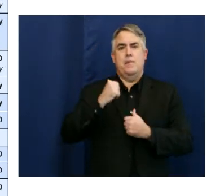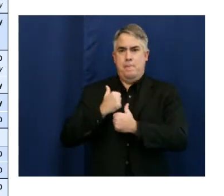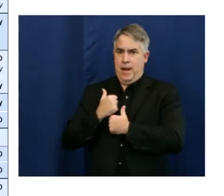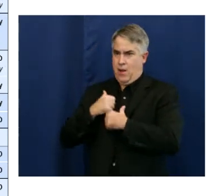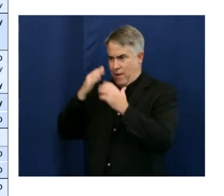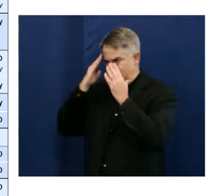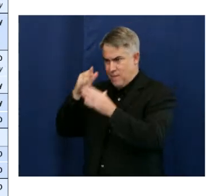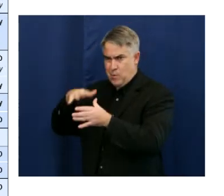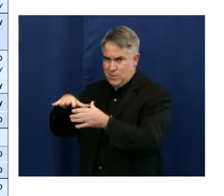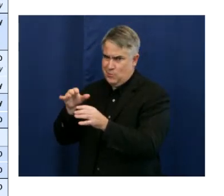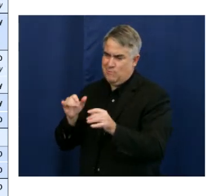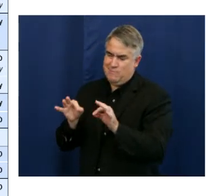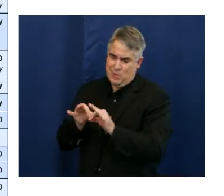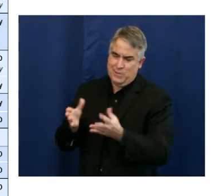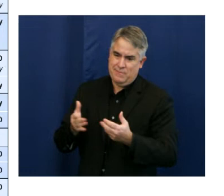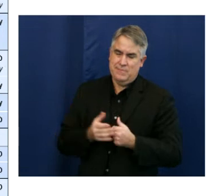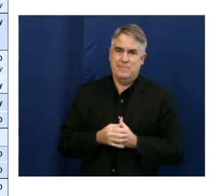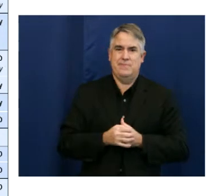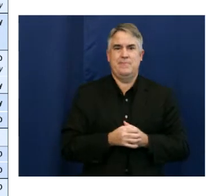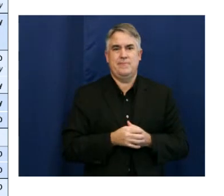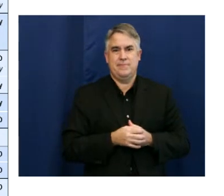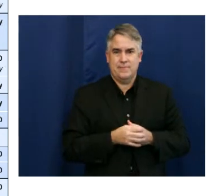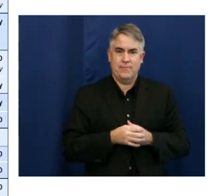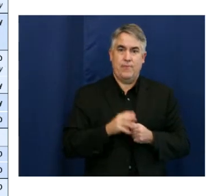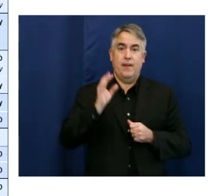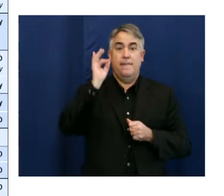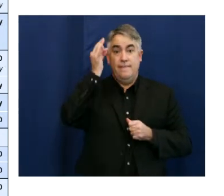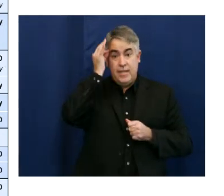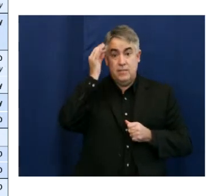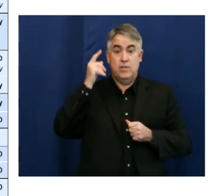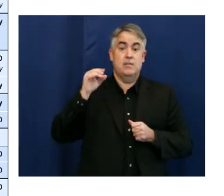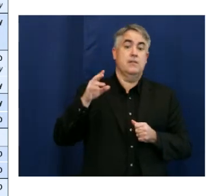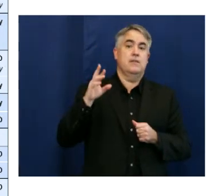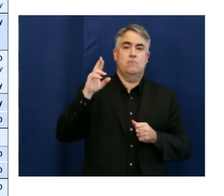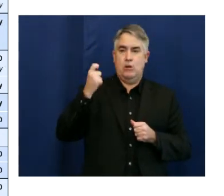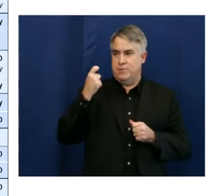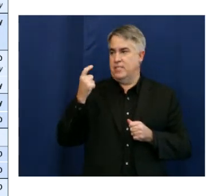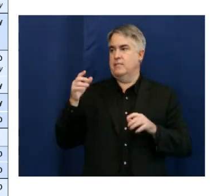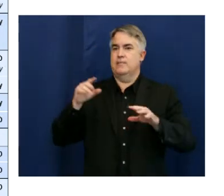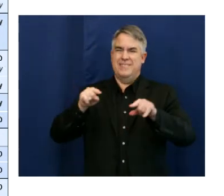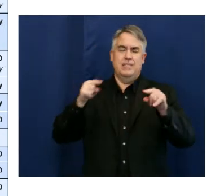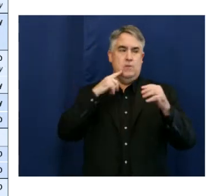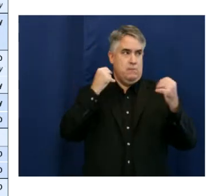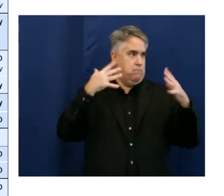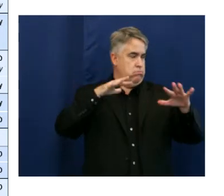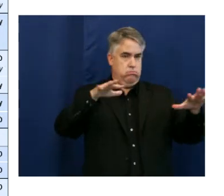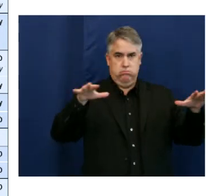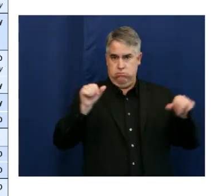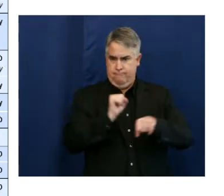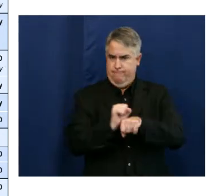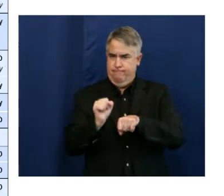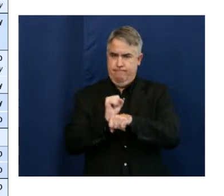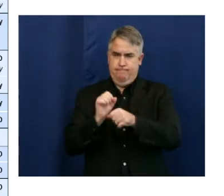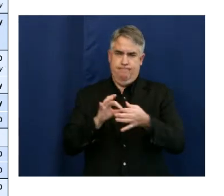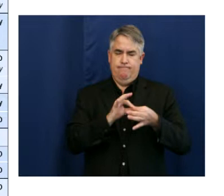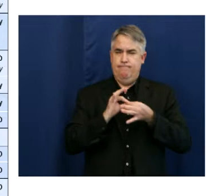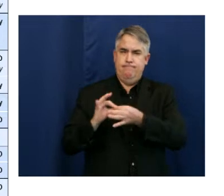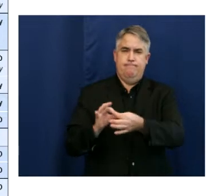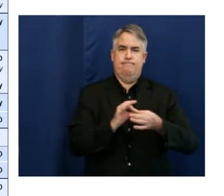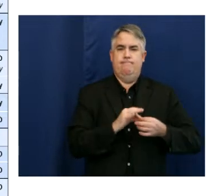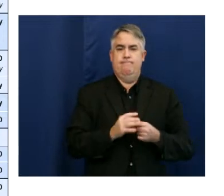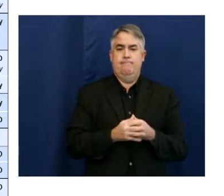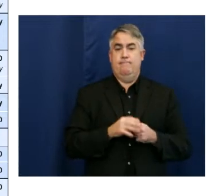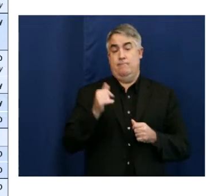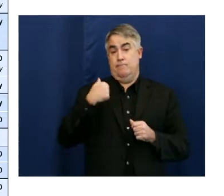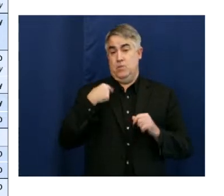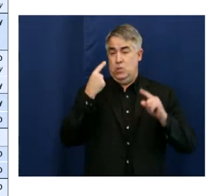pharmacy program, and other pharmacies who are there. In order to make this work as best we can,